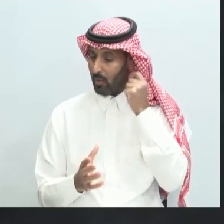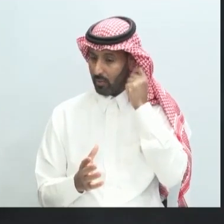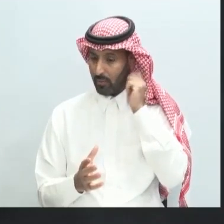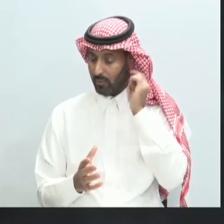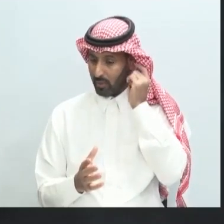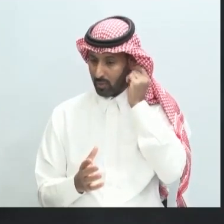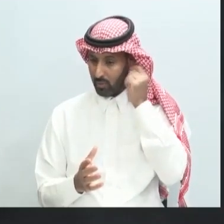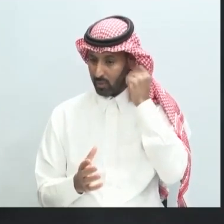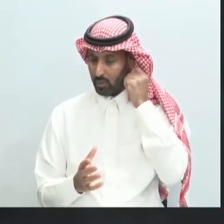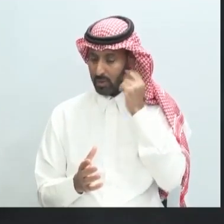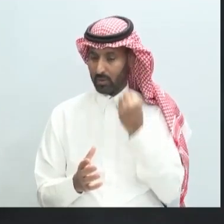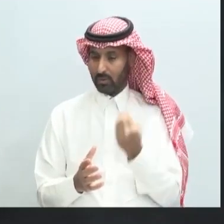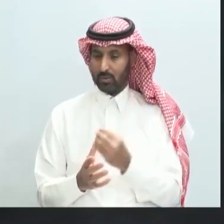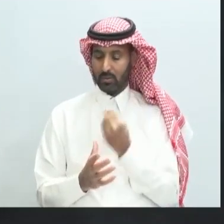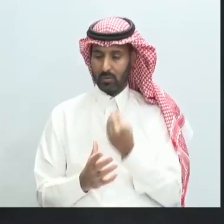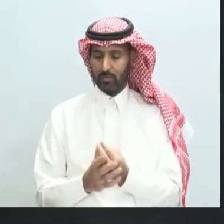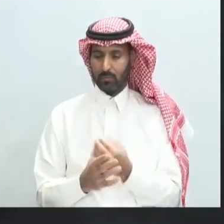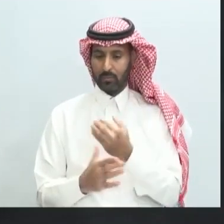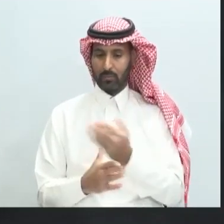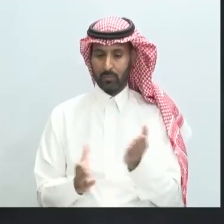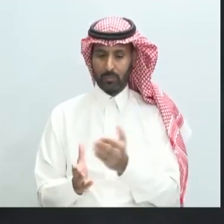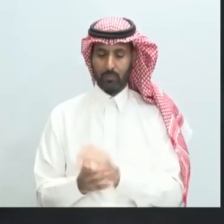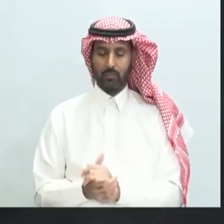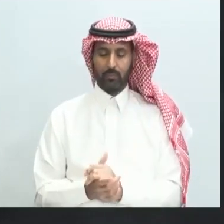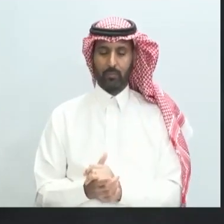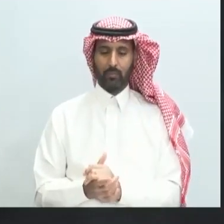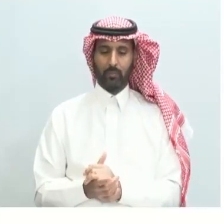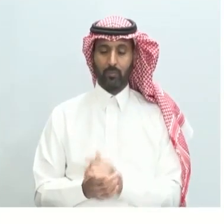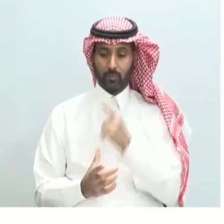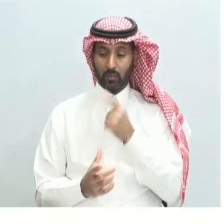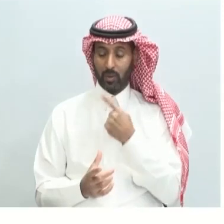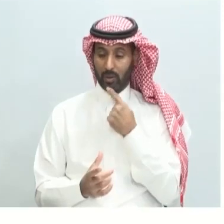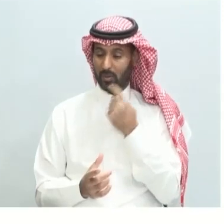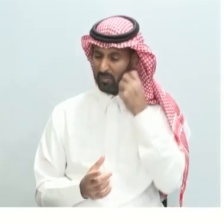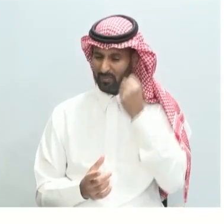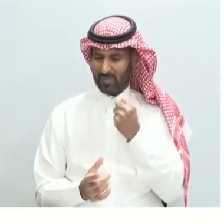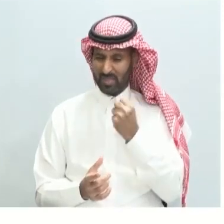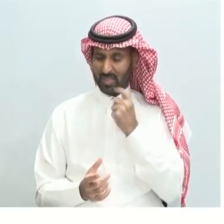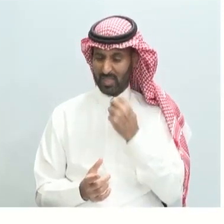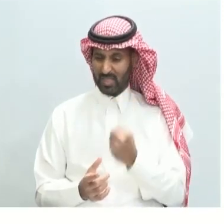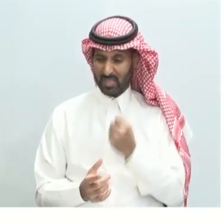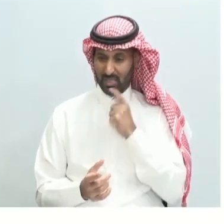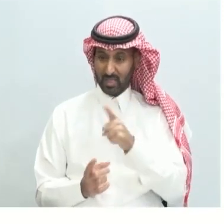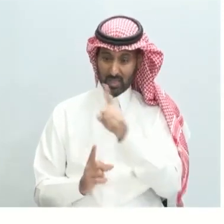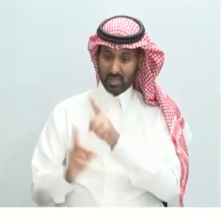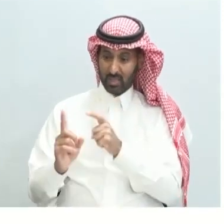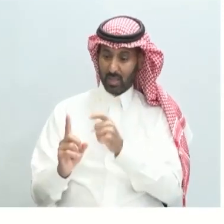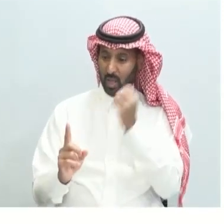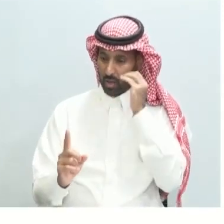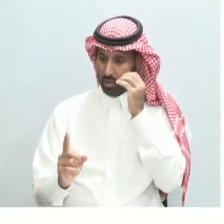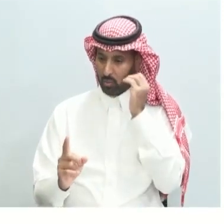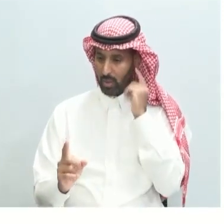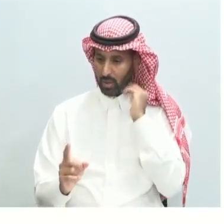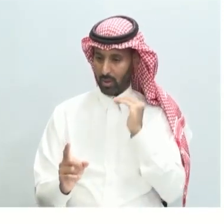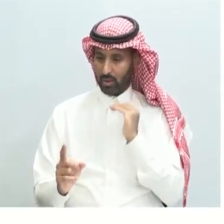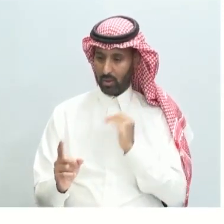you forget to clean them. Now, we talked about these pains, we asked them a question, and we know the